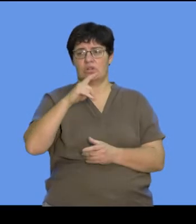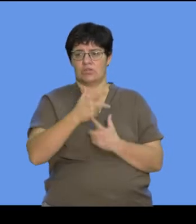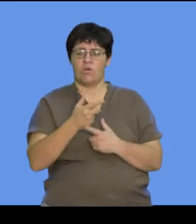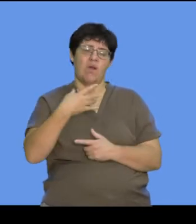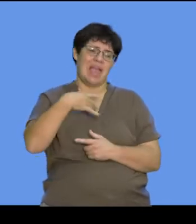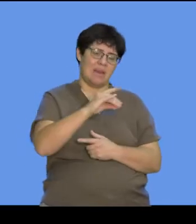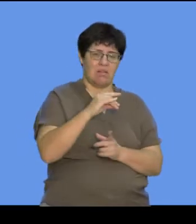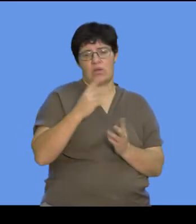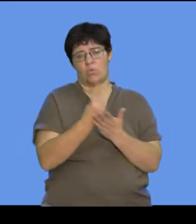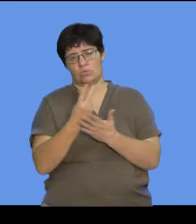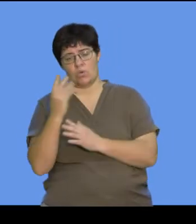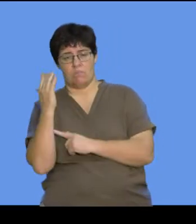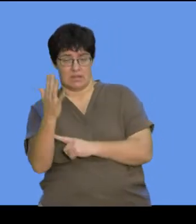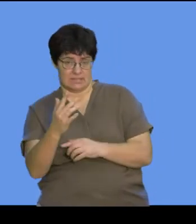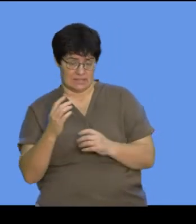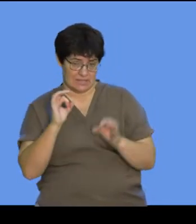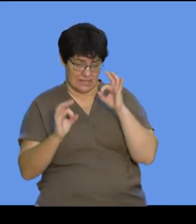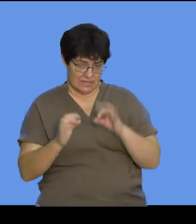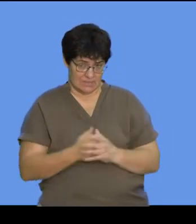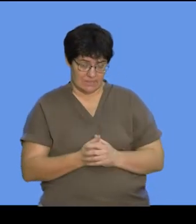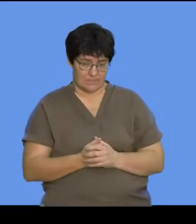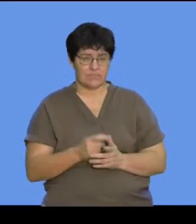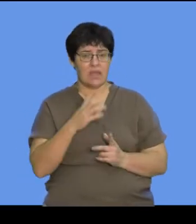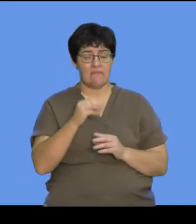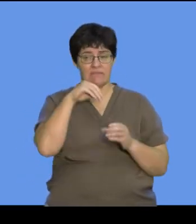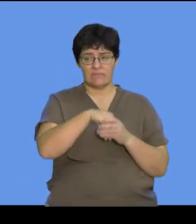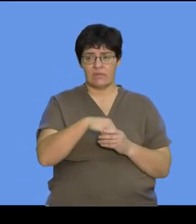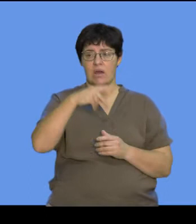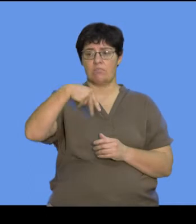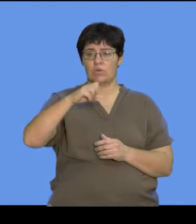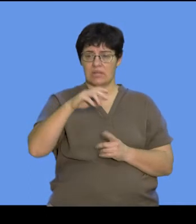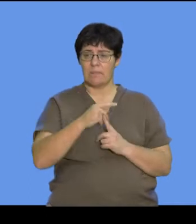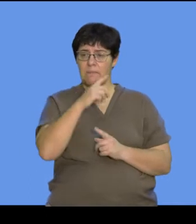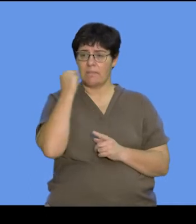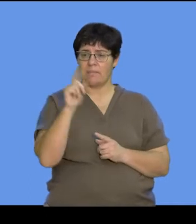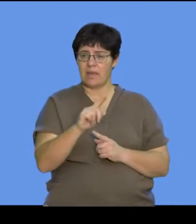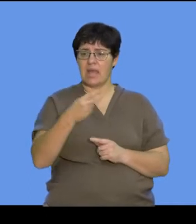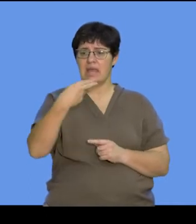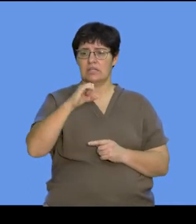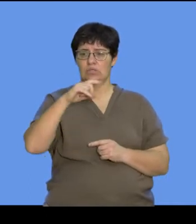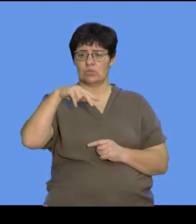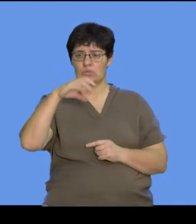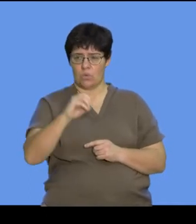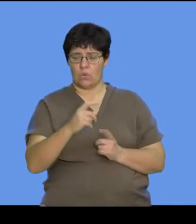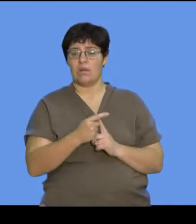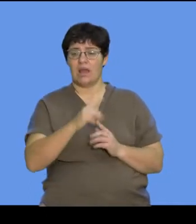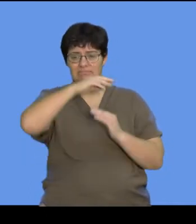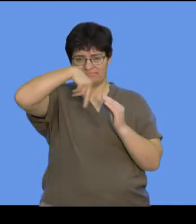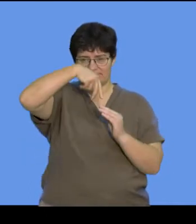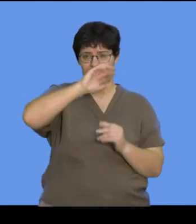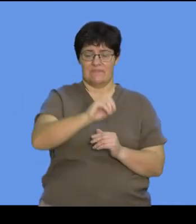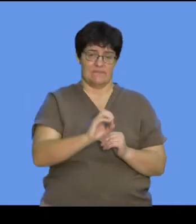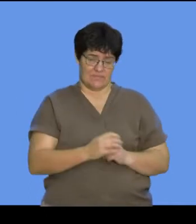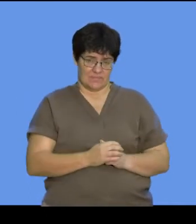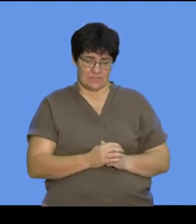animal cell and plant cells. And these chromosomes contain proteins called histone proteins around which the DNA is wrapped.